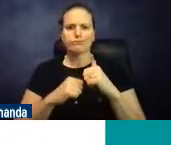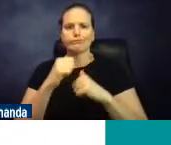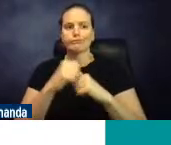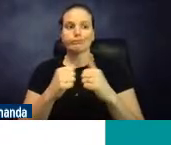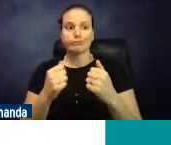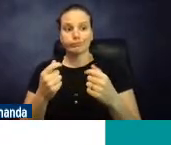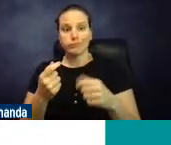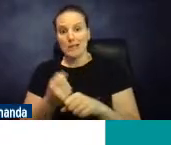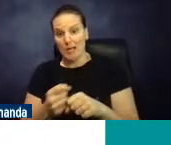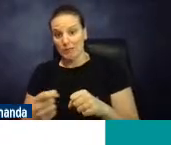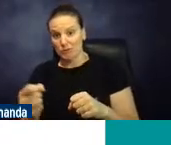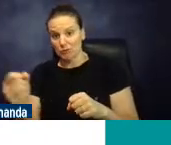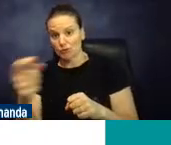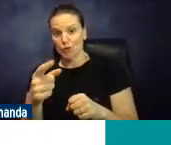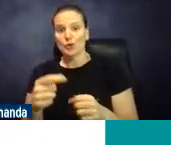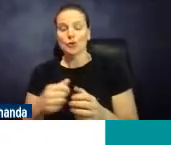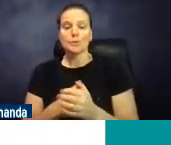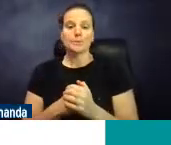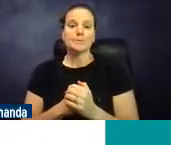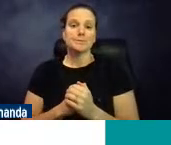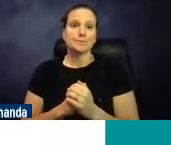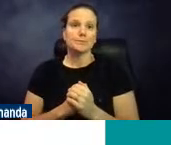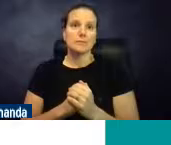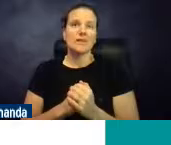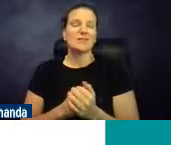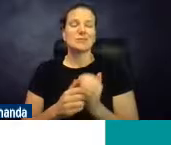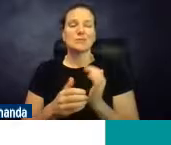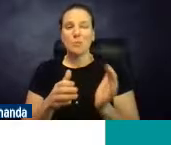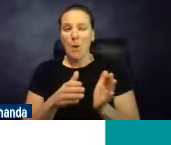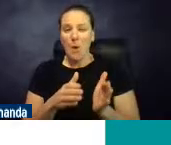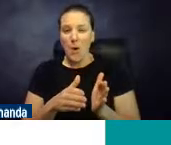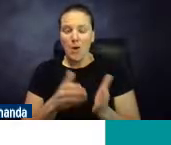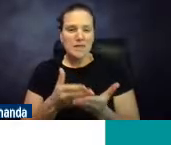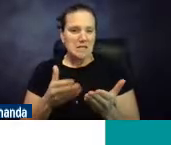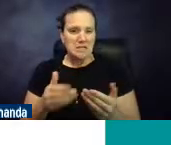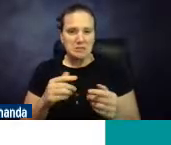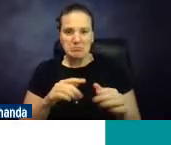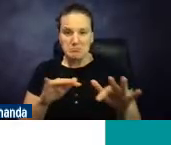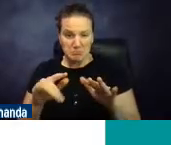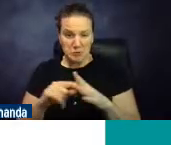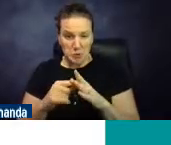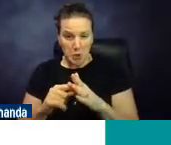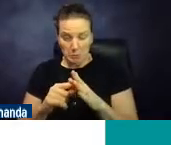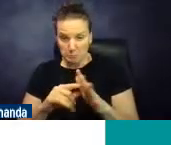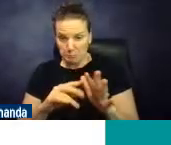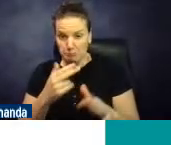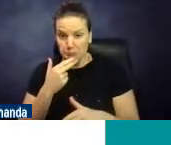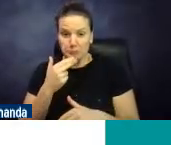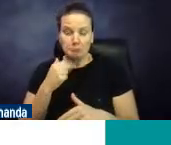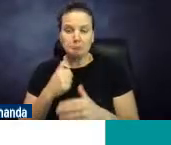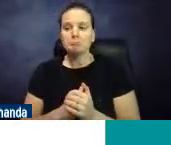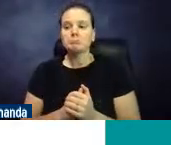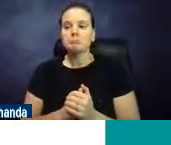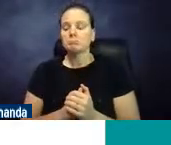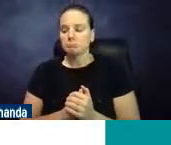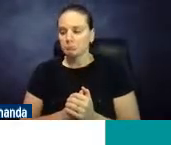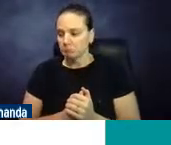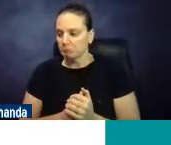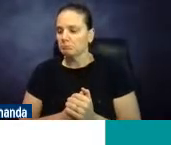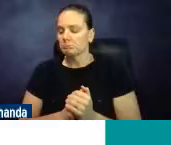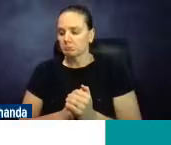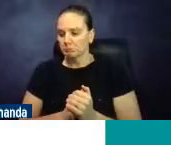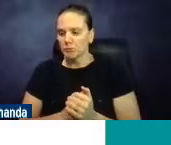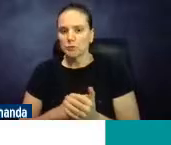year on a number of smaller items to get this